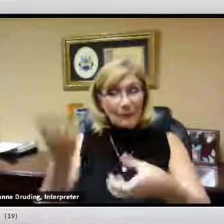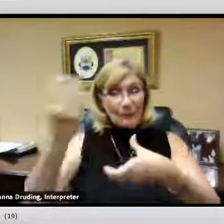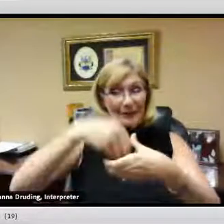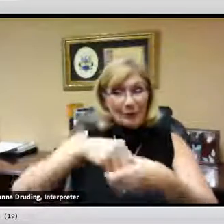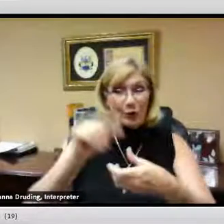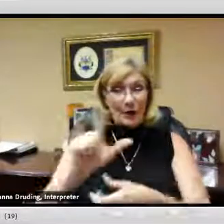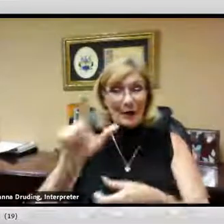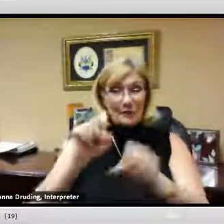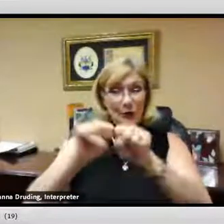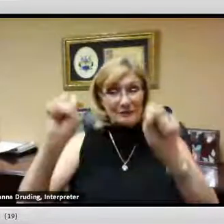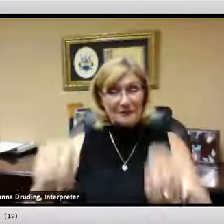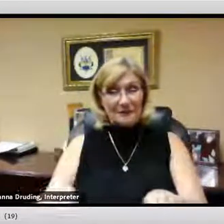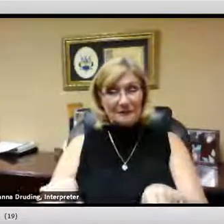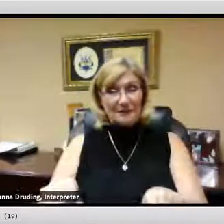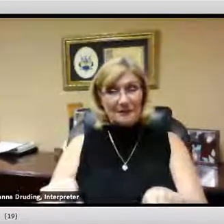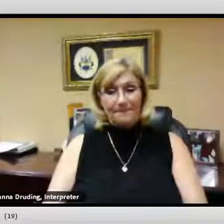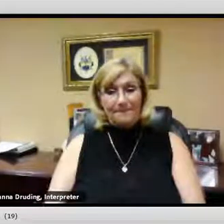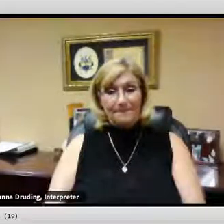system.